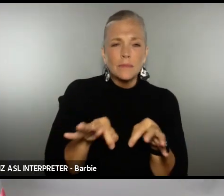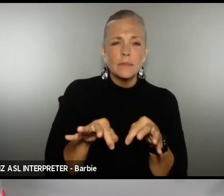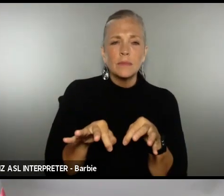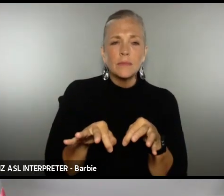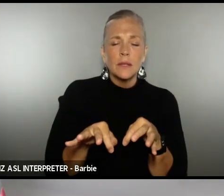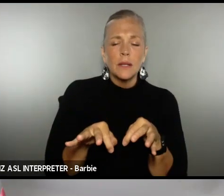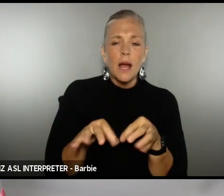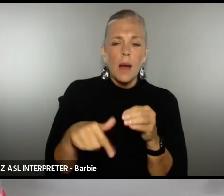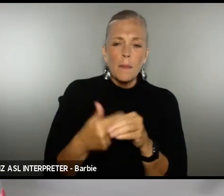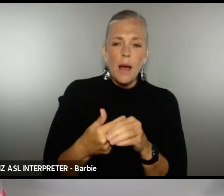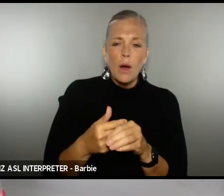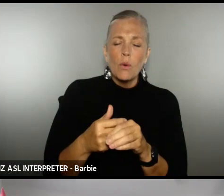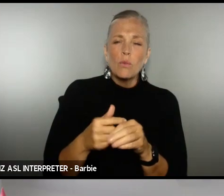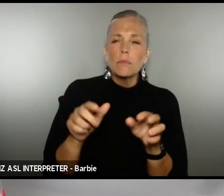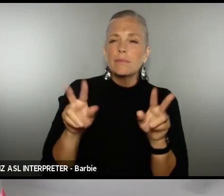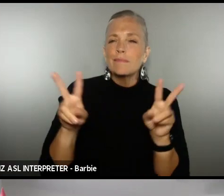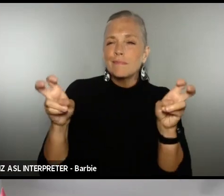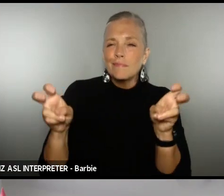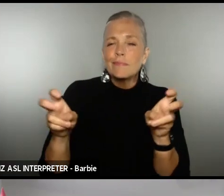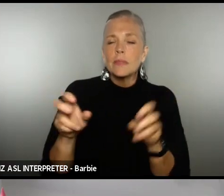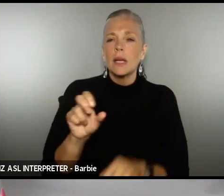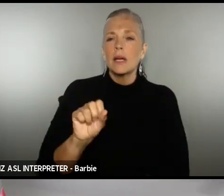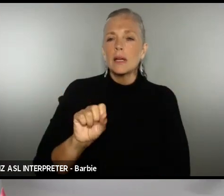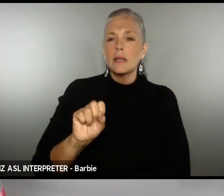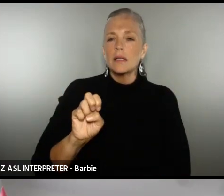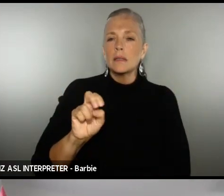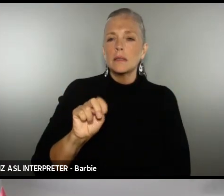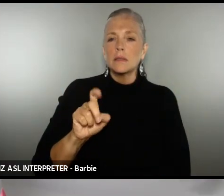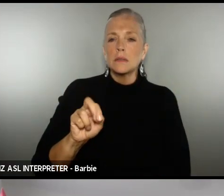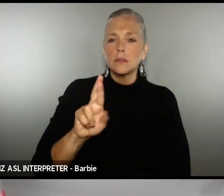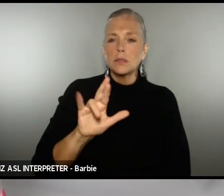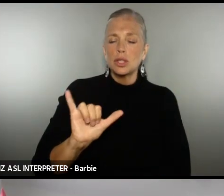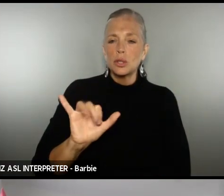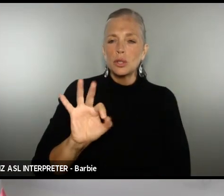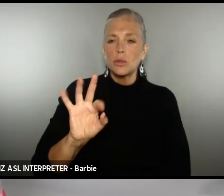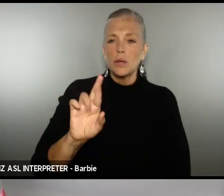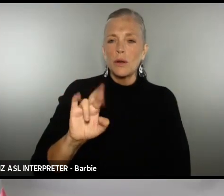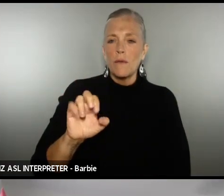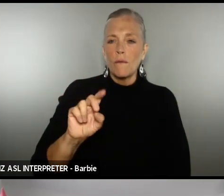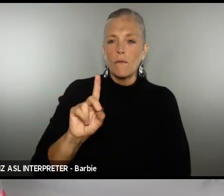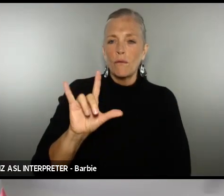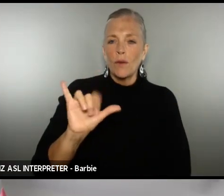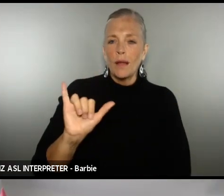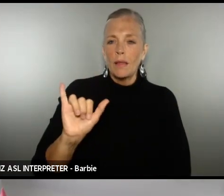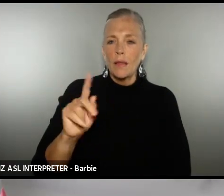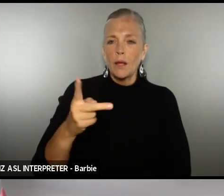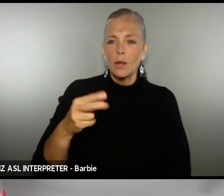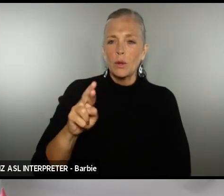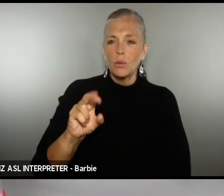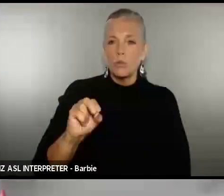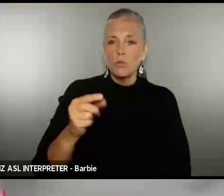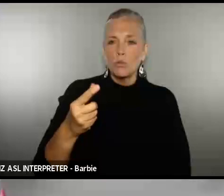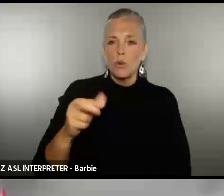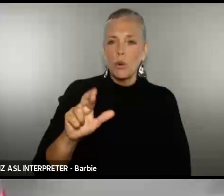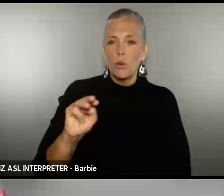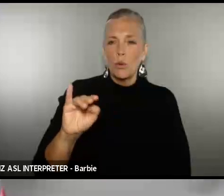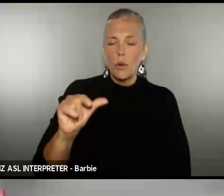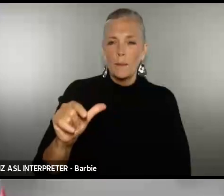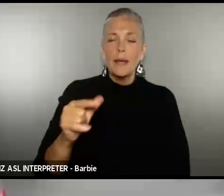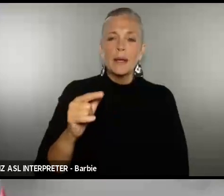friendly programming is. That's another thing that we advocate for. We do a lot of all of our shows have at least a couple productions that